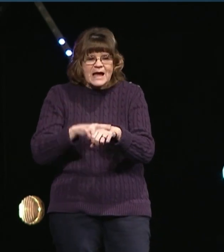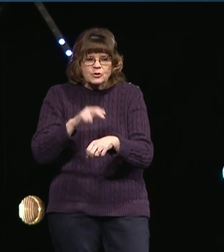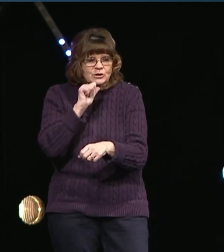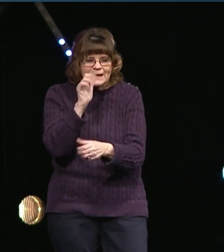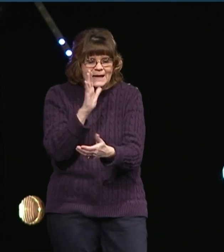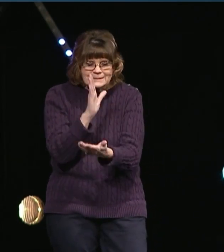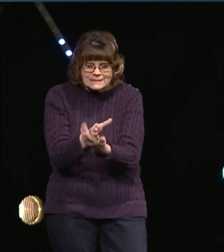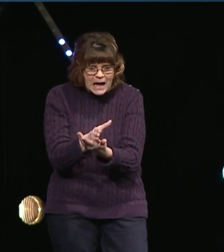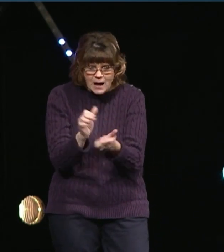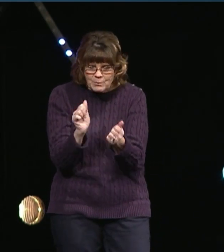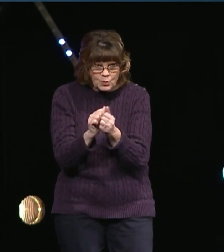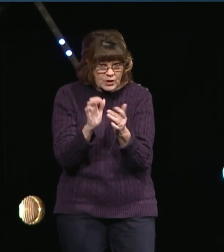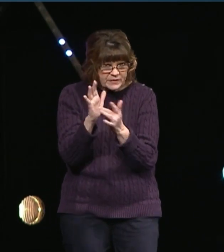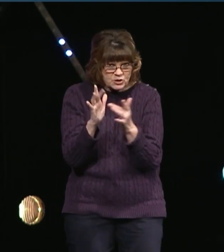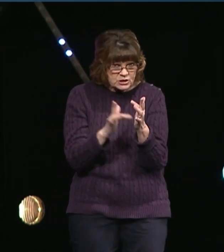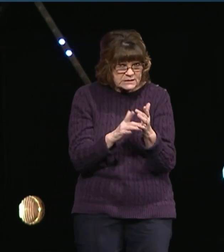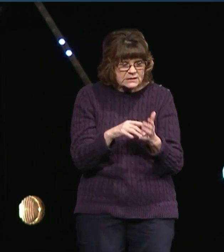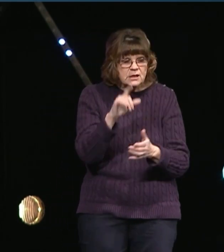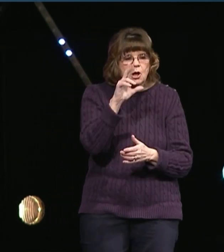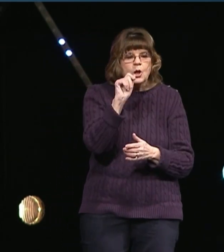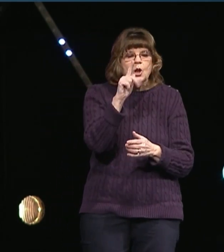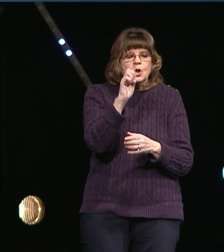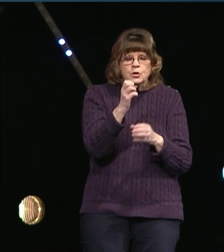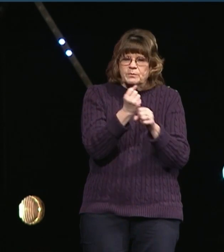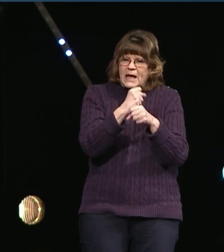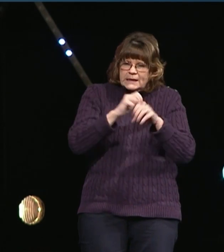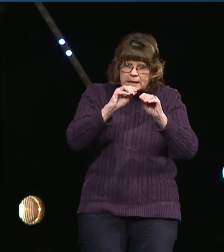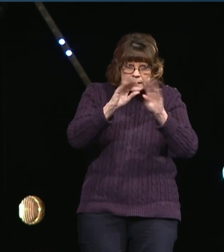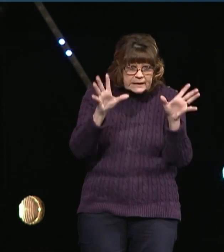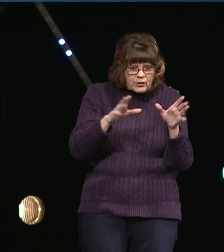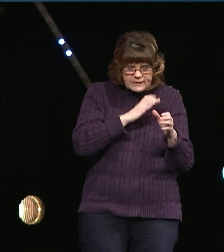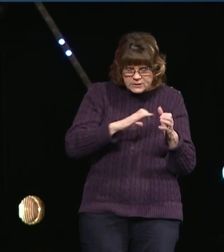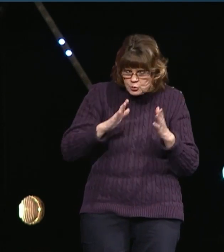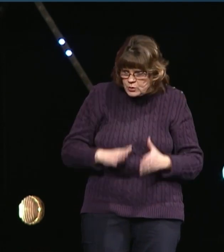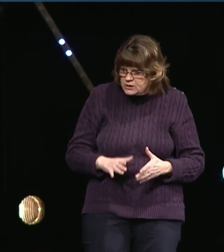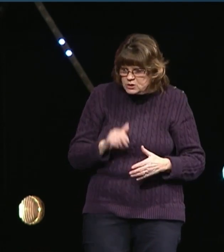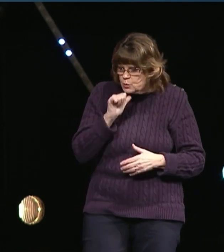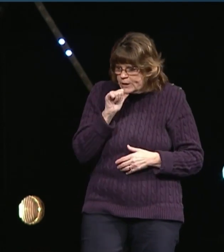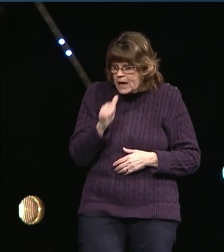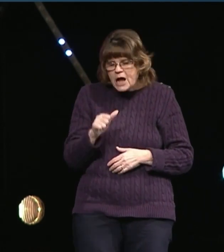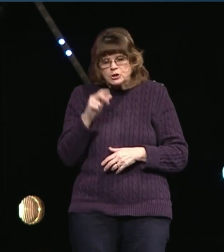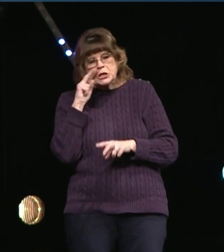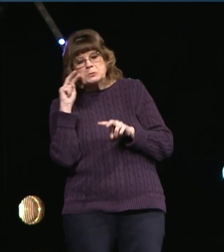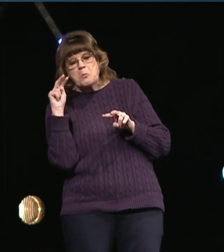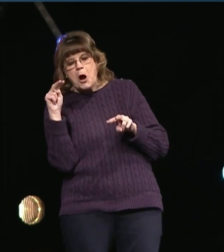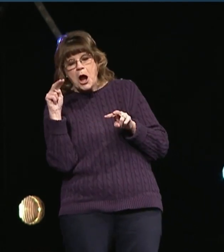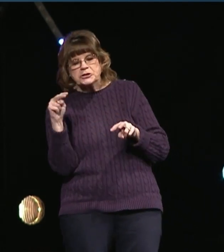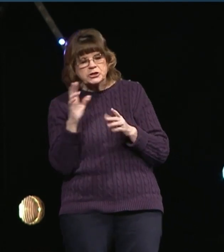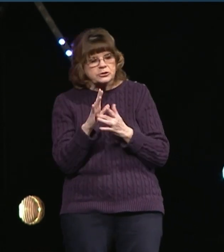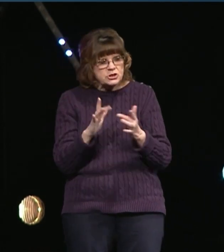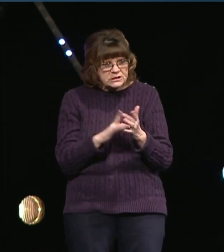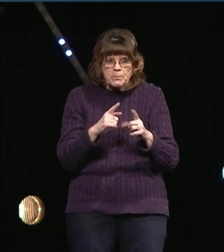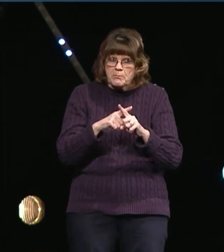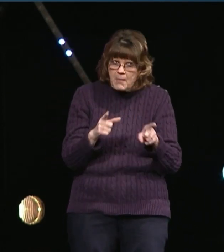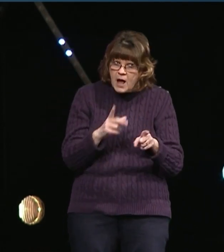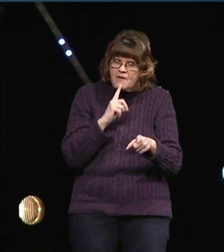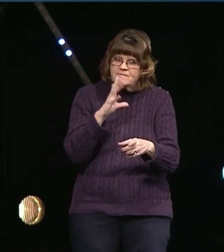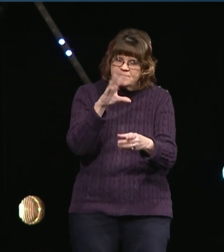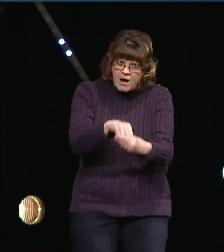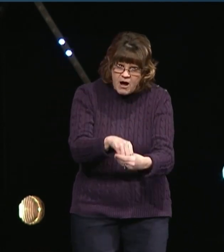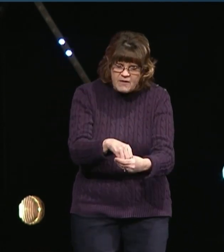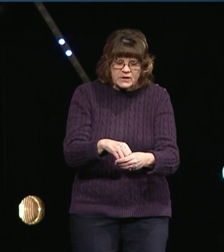Jesus. Luke makes it clear that these Christians he wrote about were no mere spectators of Jesus. Were no